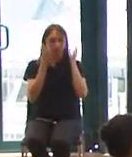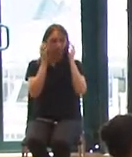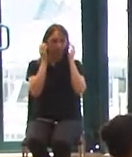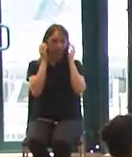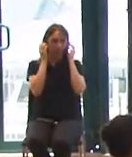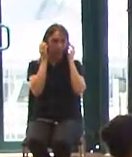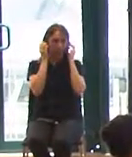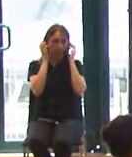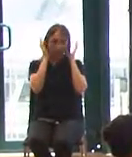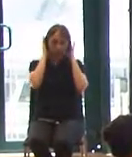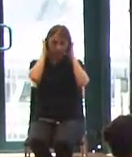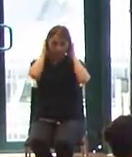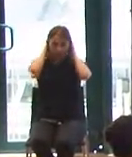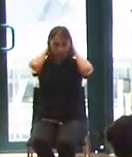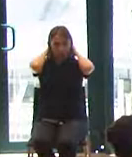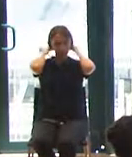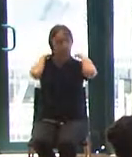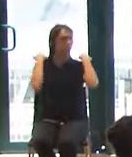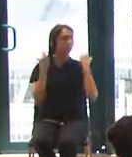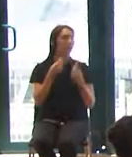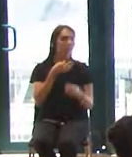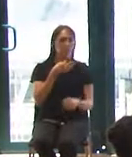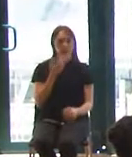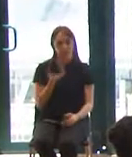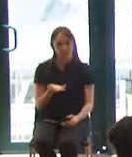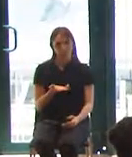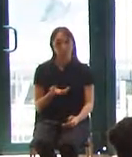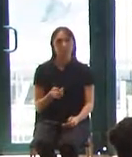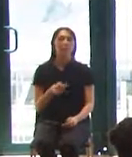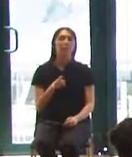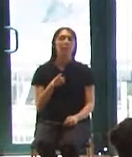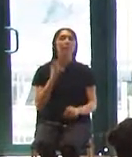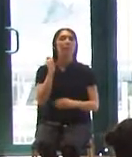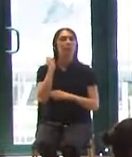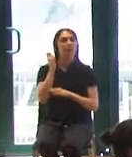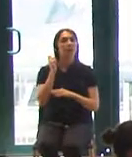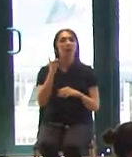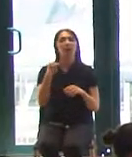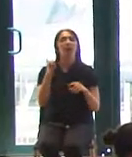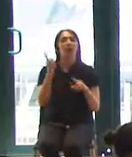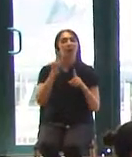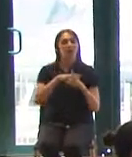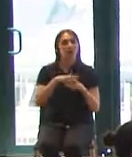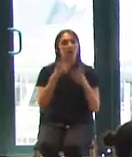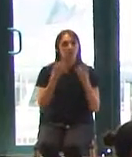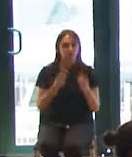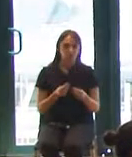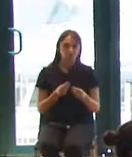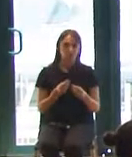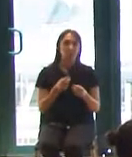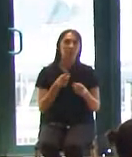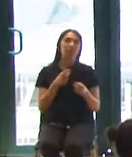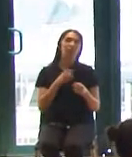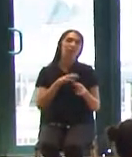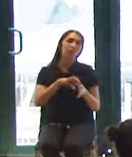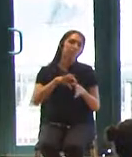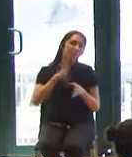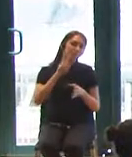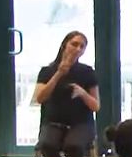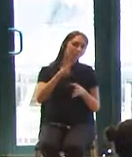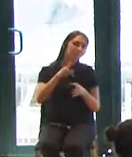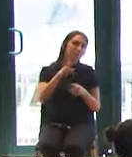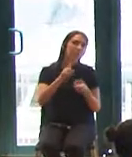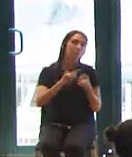in addition to our panel also like a perspective from the political side um thank you there were